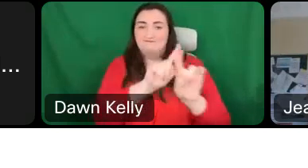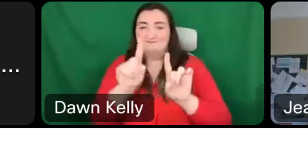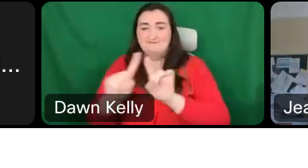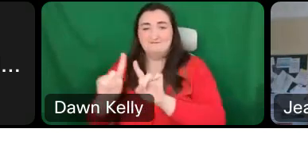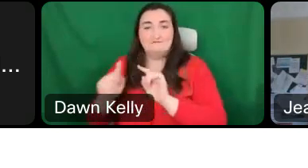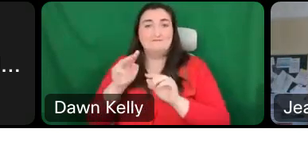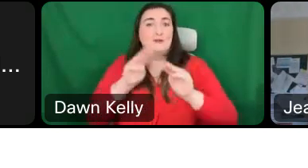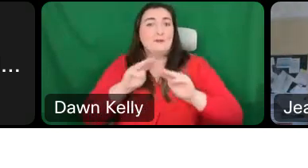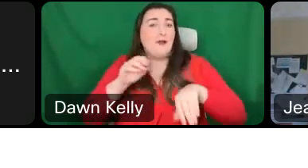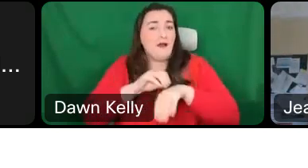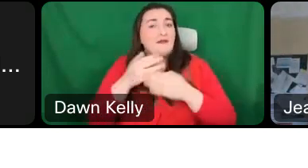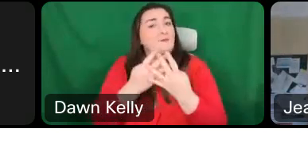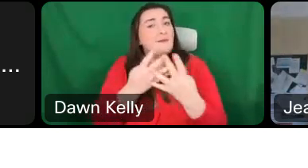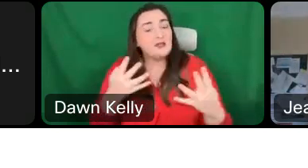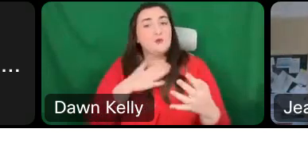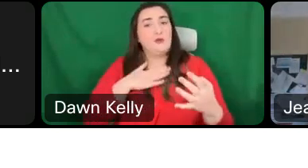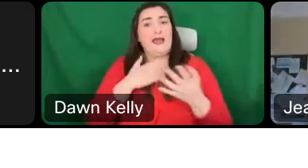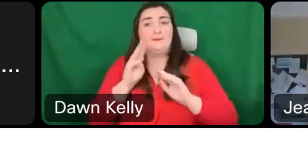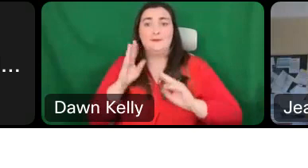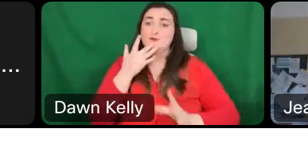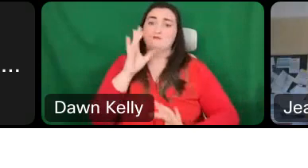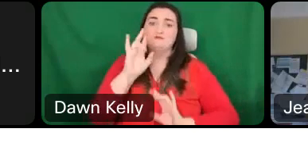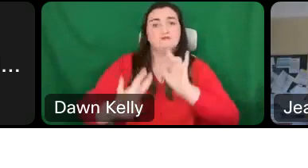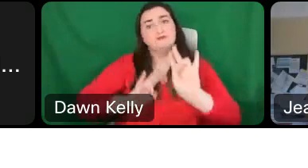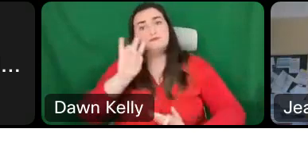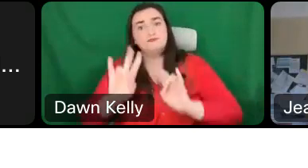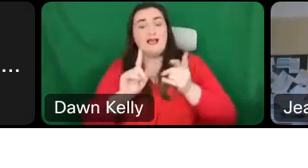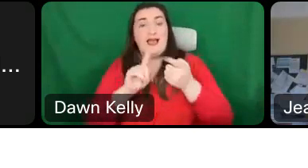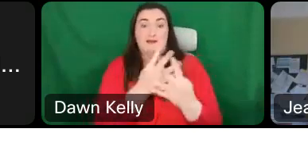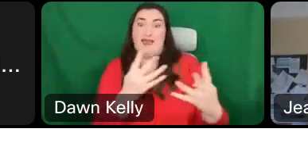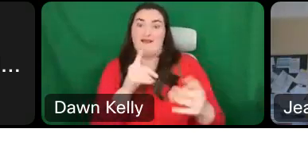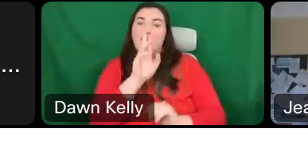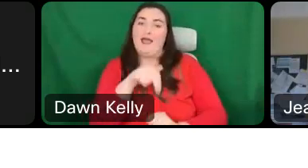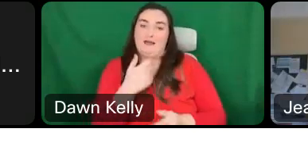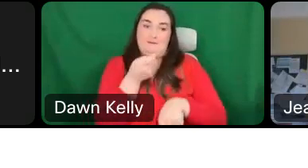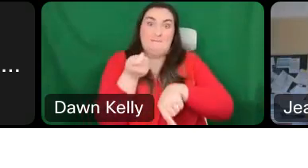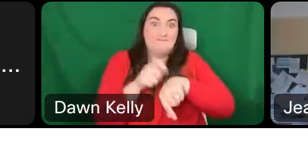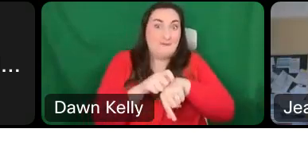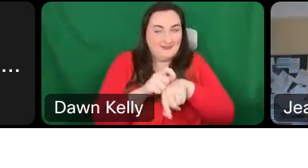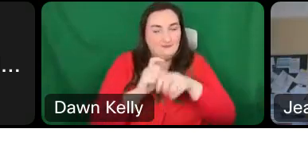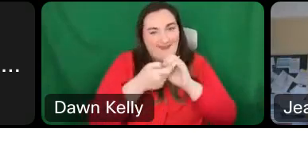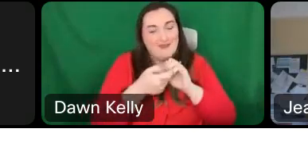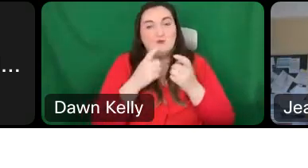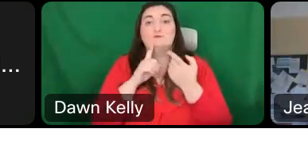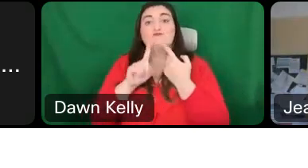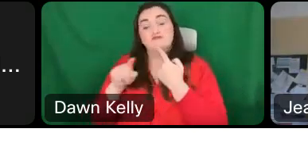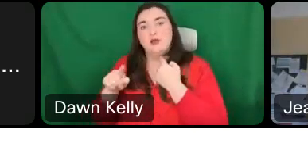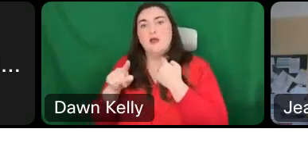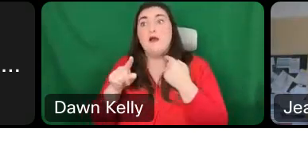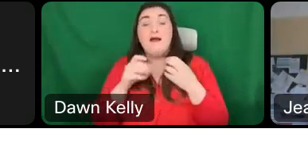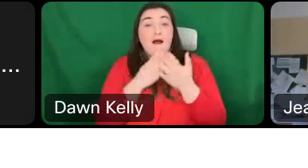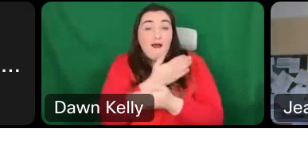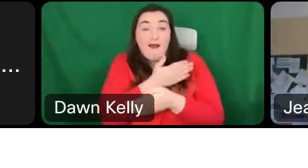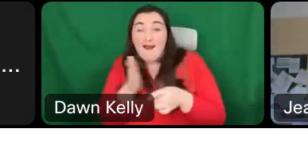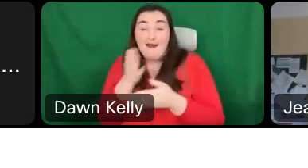able to answer or to ask questions, and the panel will do their best to answer that. We won't be covering every part